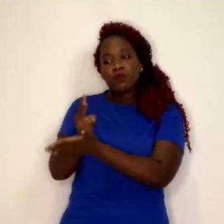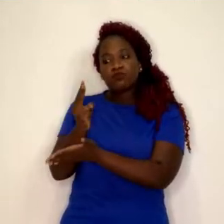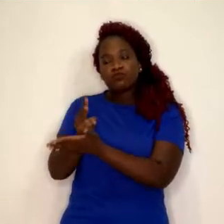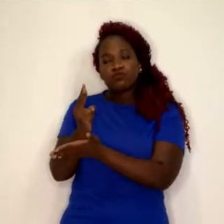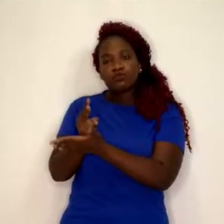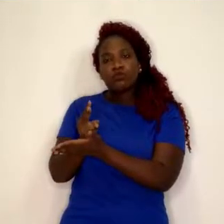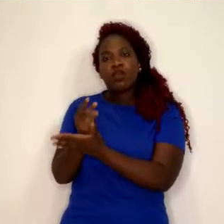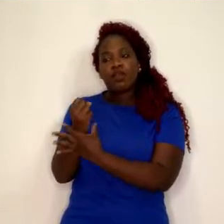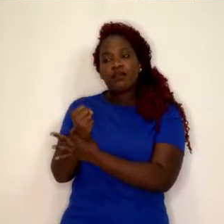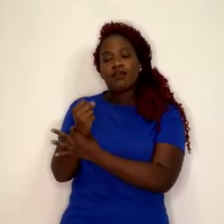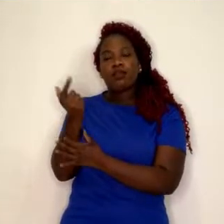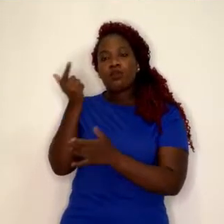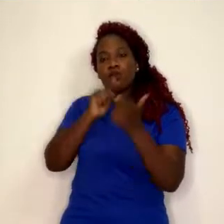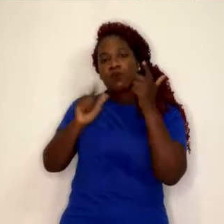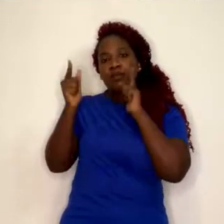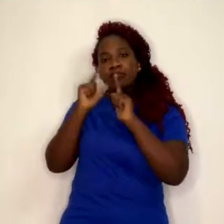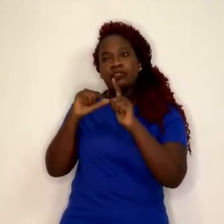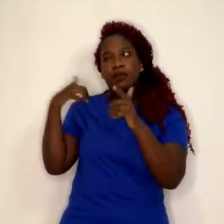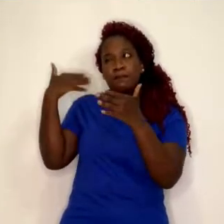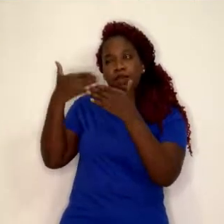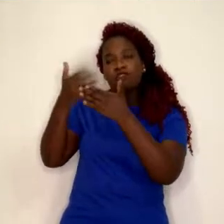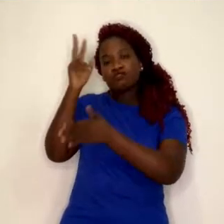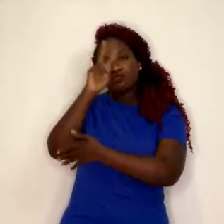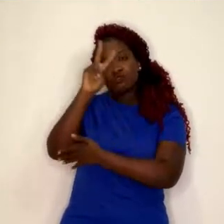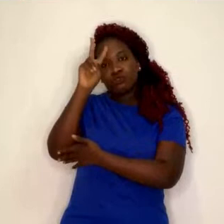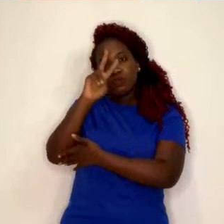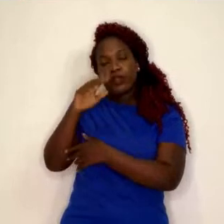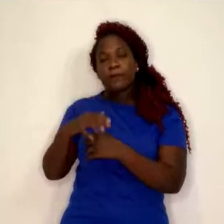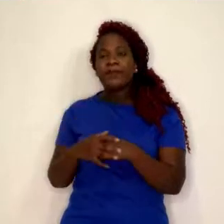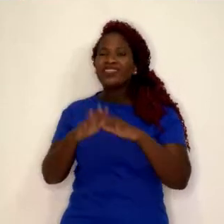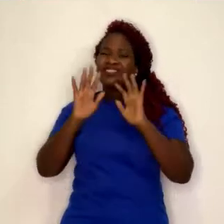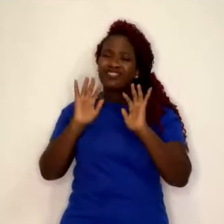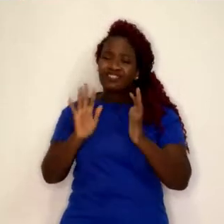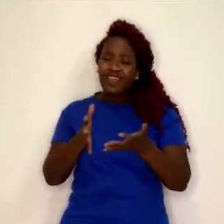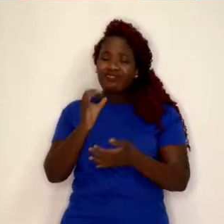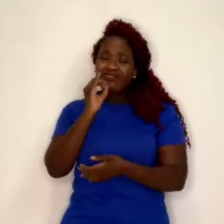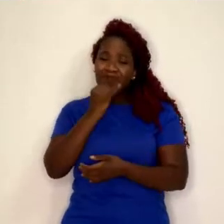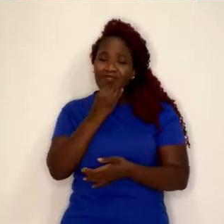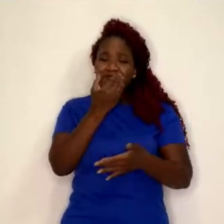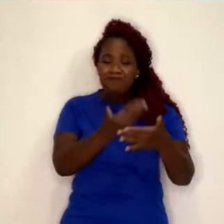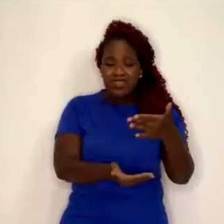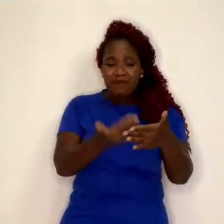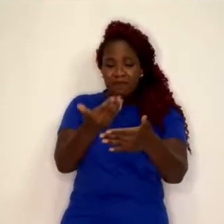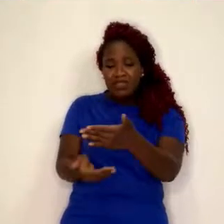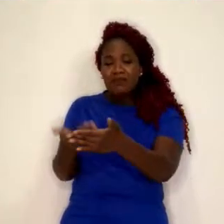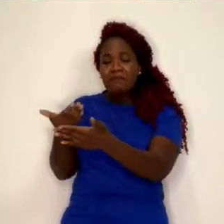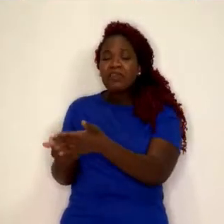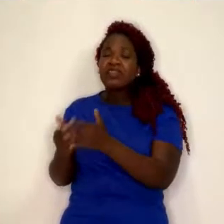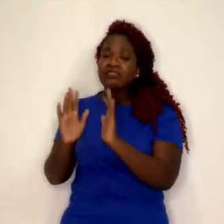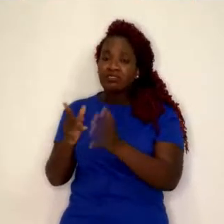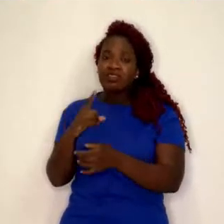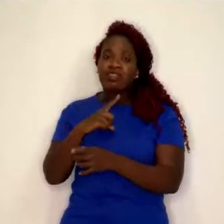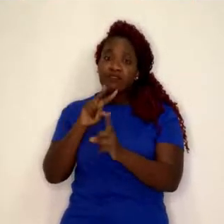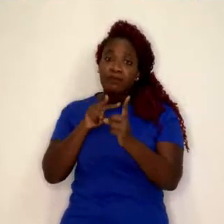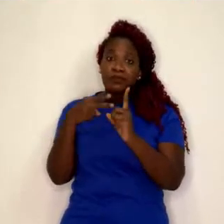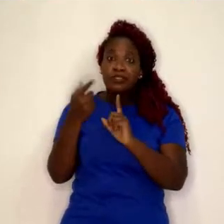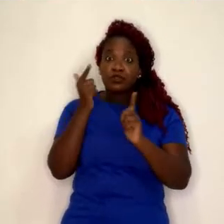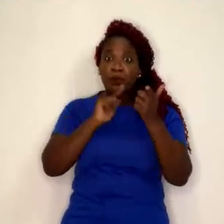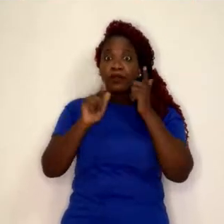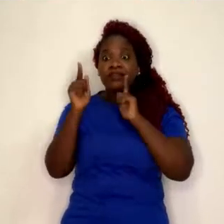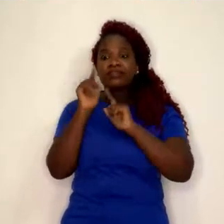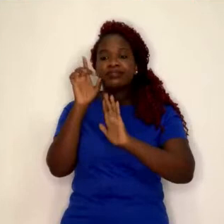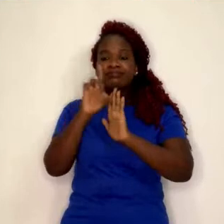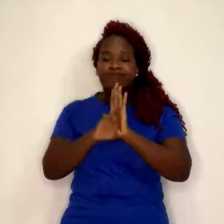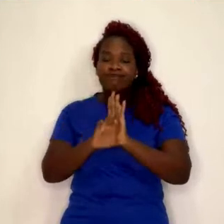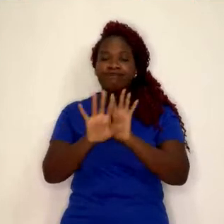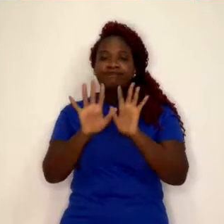in the sense that we have been trying to maintain what we have achieved. Many losses have happened from